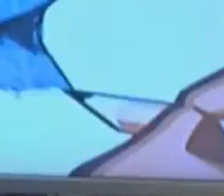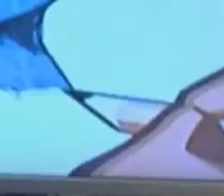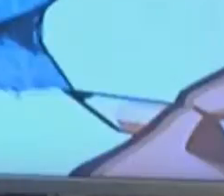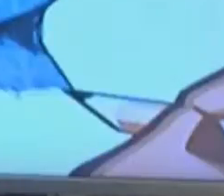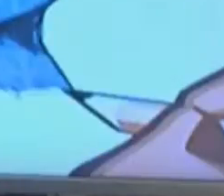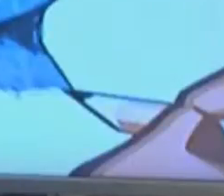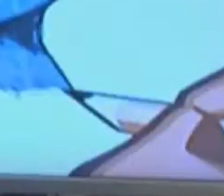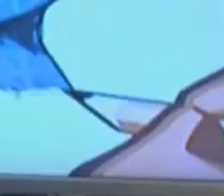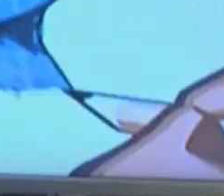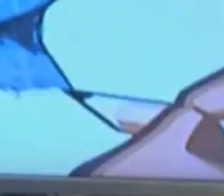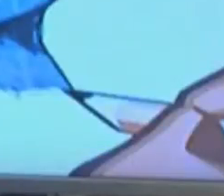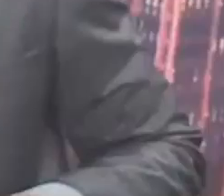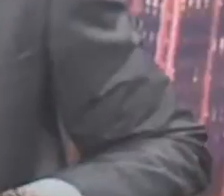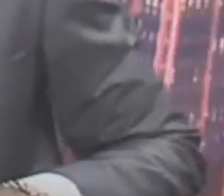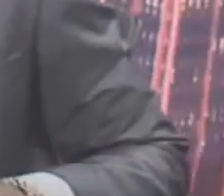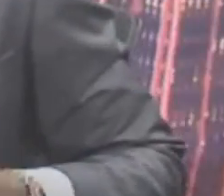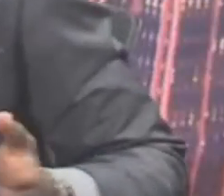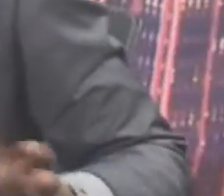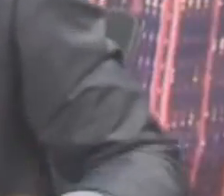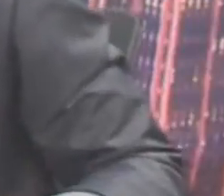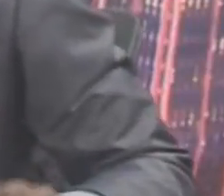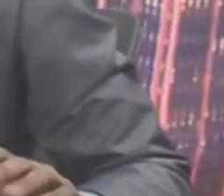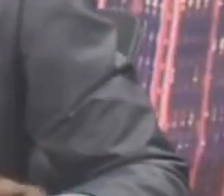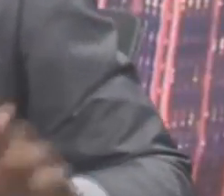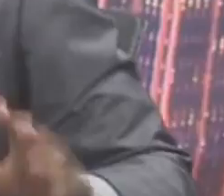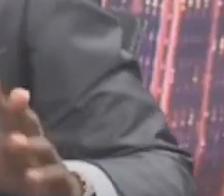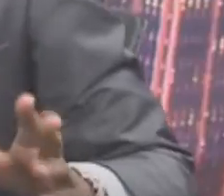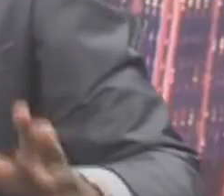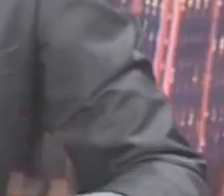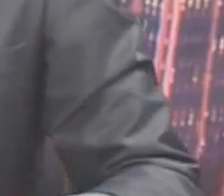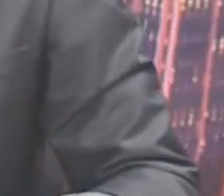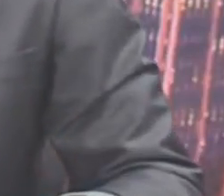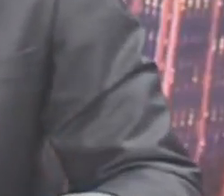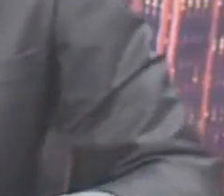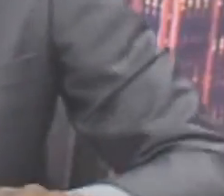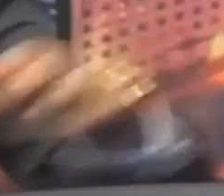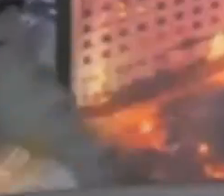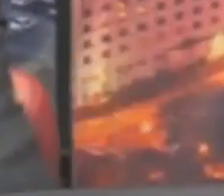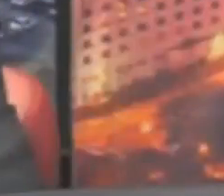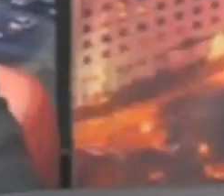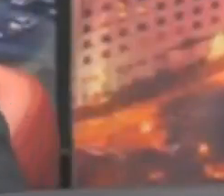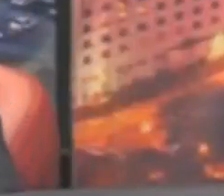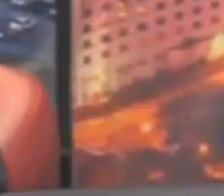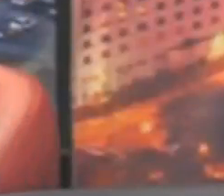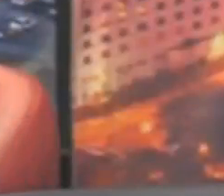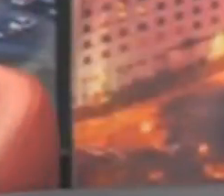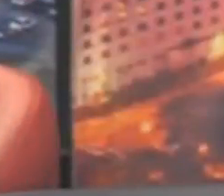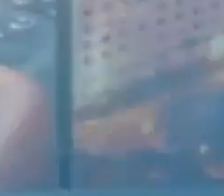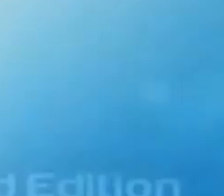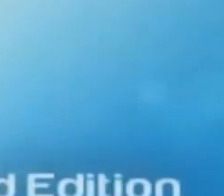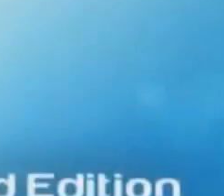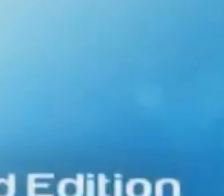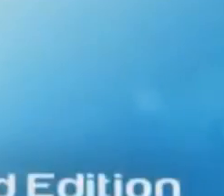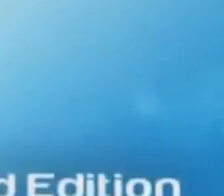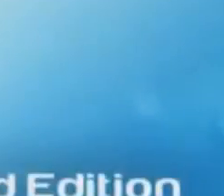at the wrong time. And when it comes to the right time, I believe Dr. Ezekiel Mutua means the right time, not before curfew.